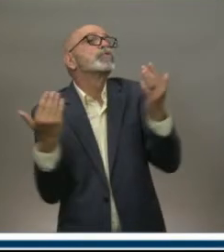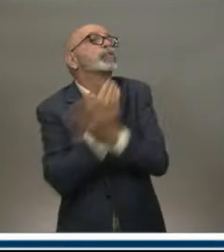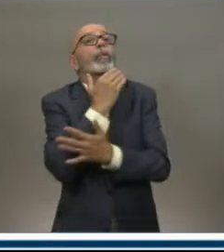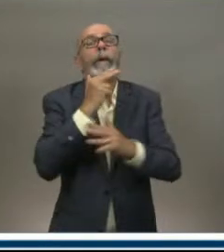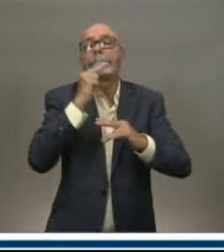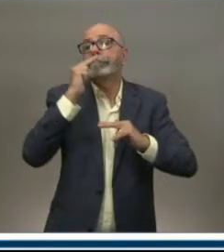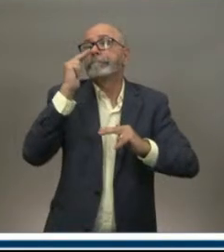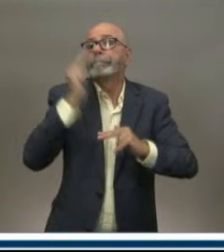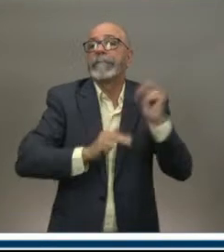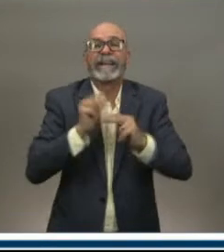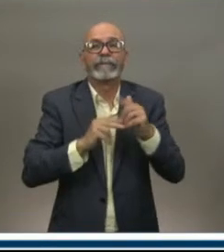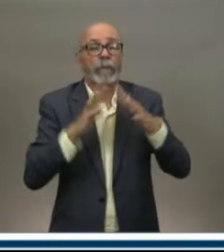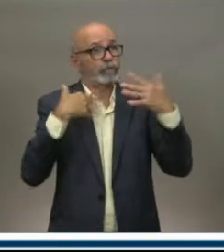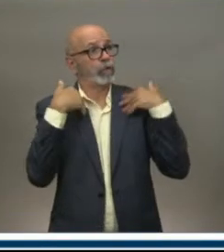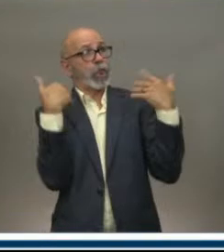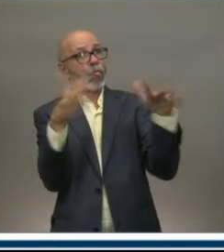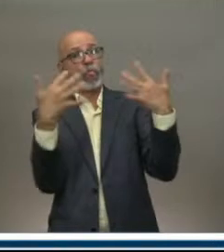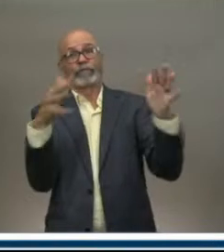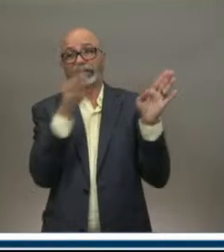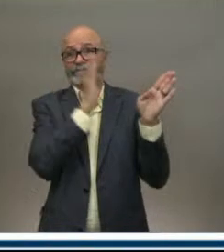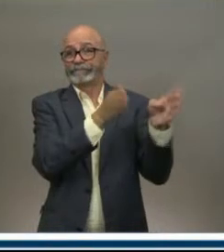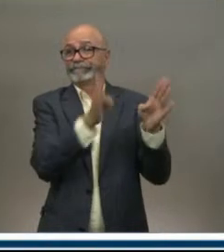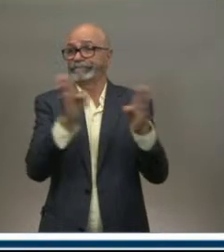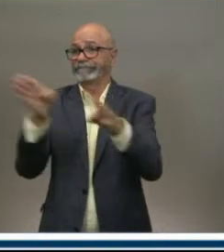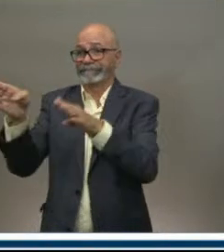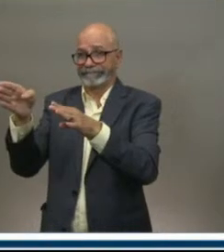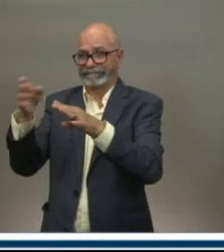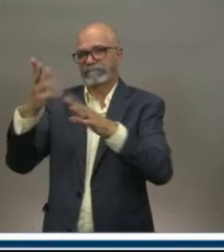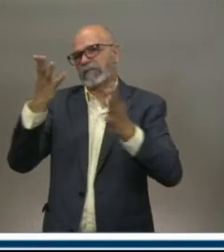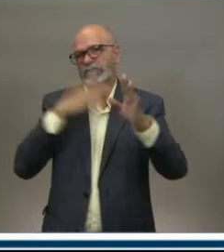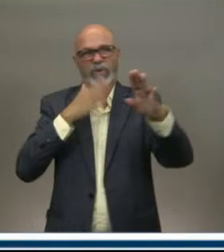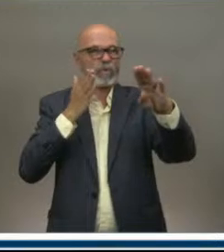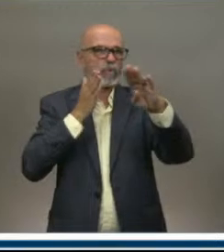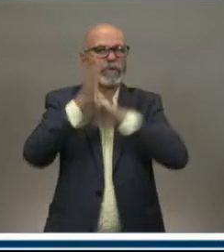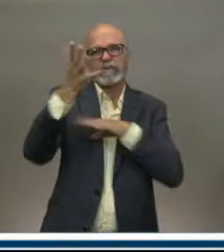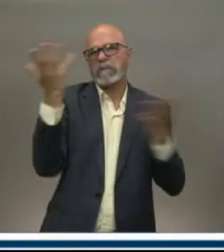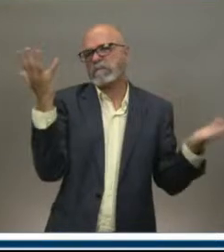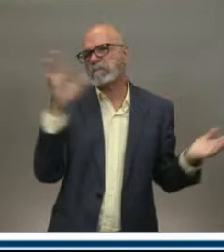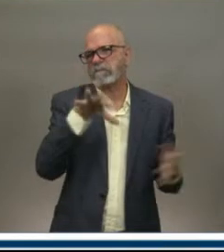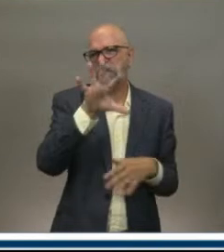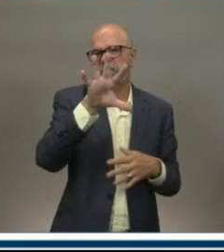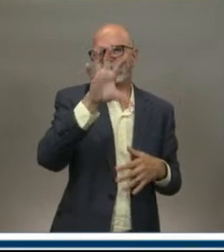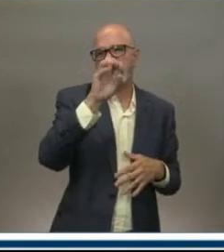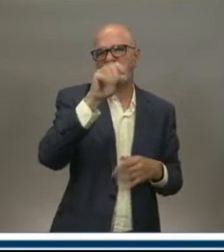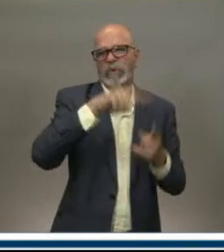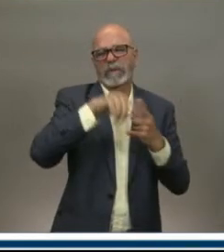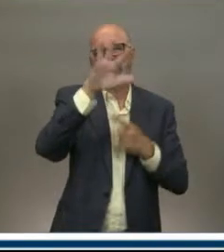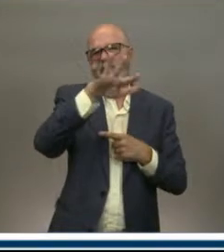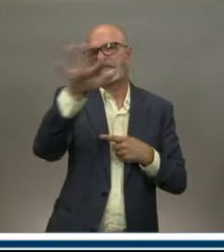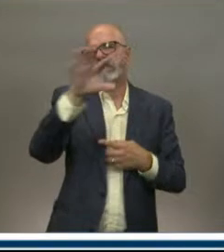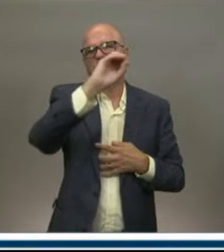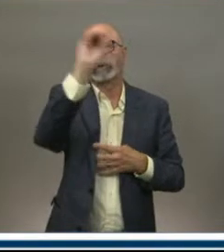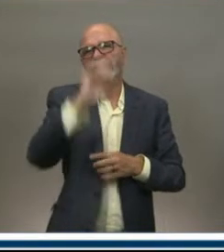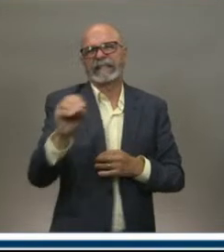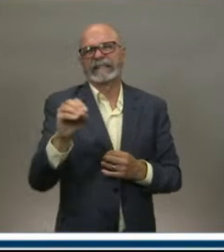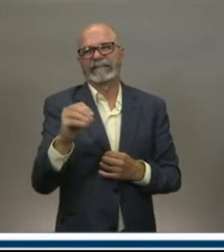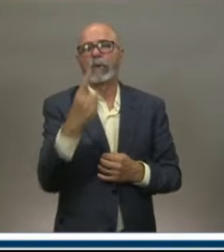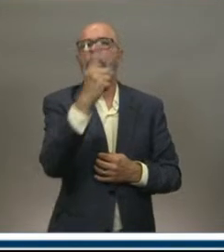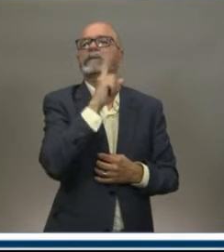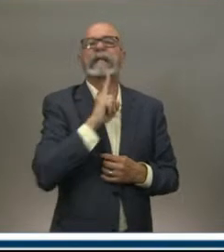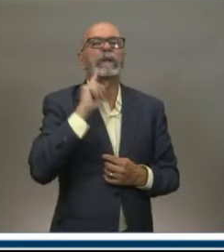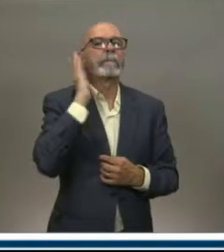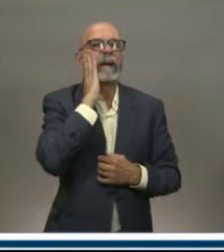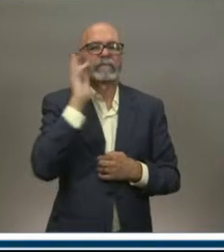have, as I said, over 55% of our rooms, our single rooms across the long-term care